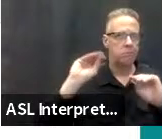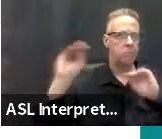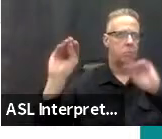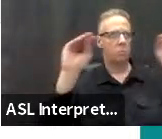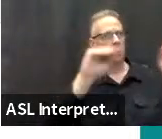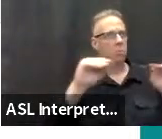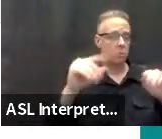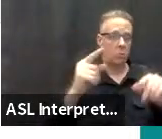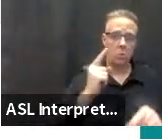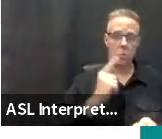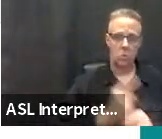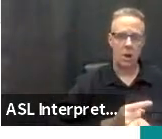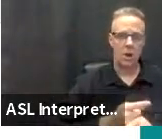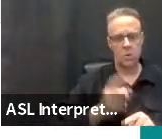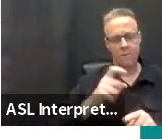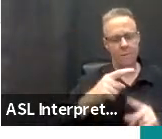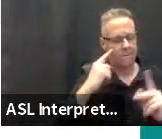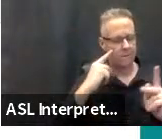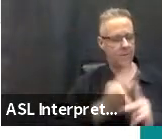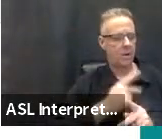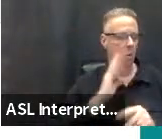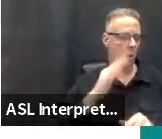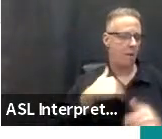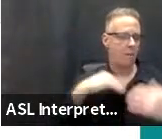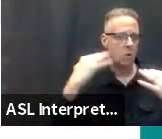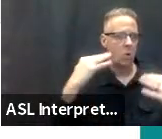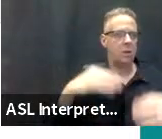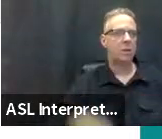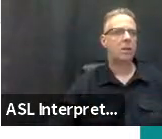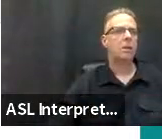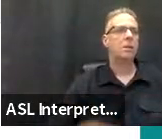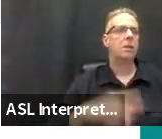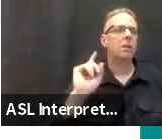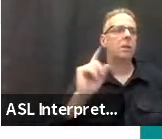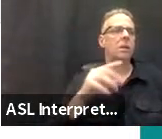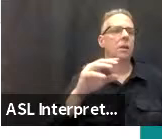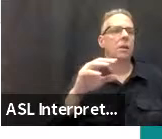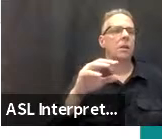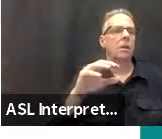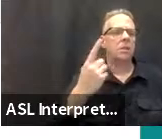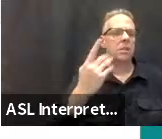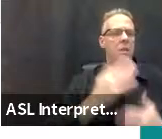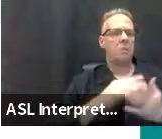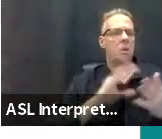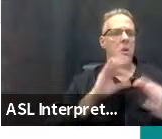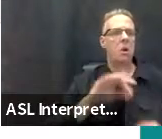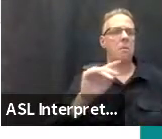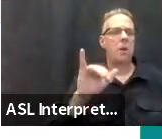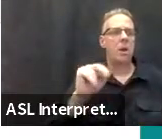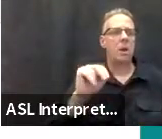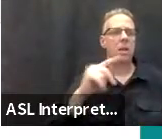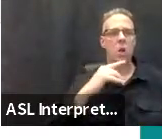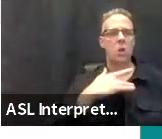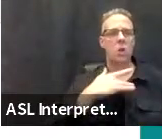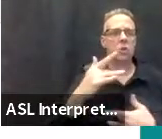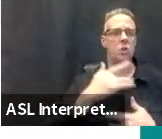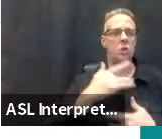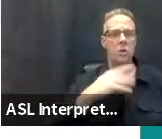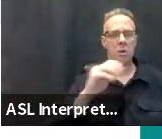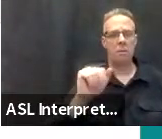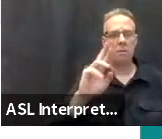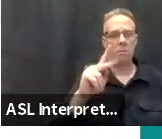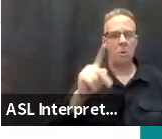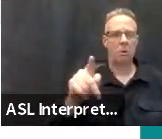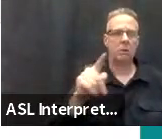mean, we have to contend with the noise levels there. So there's a comment from Marion, and then I see Guthrie. So Marion said the concerns that Mark has expressed